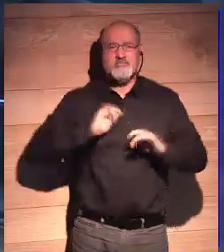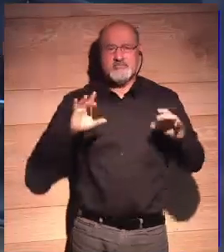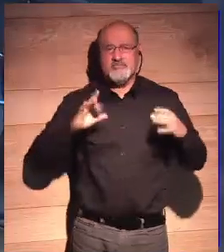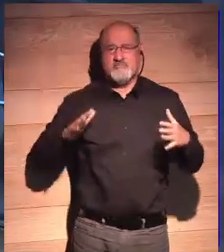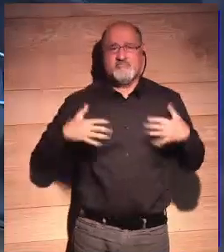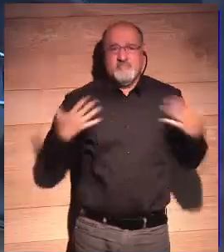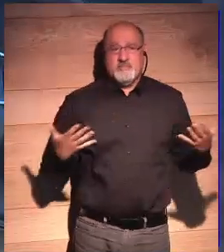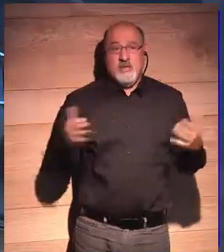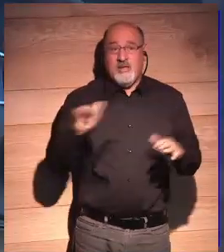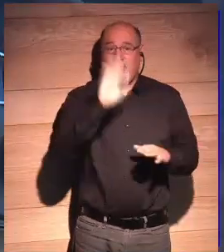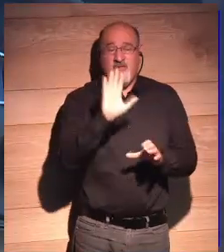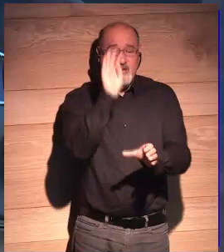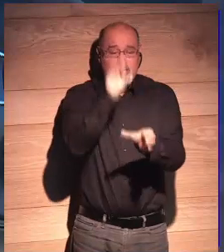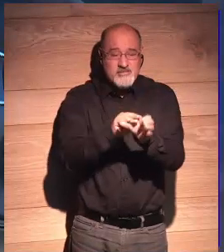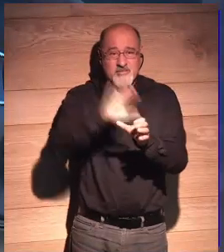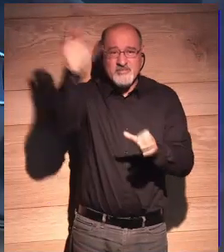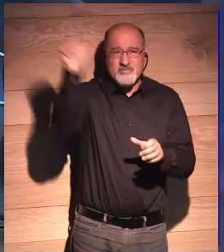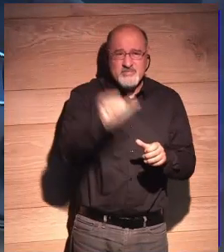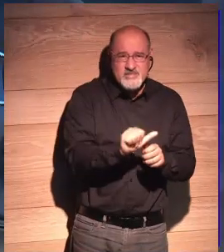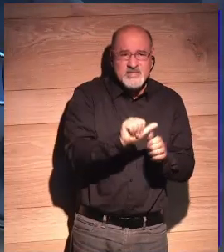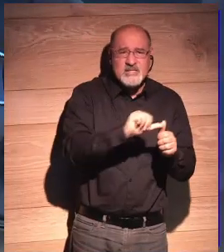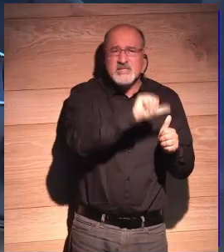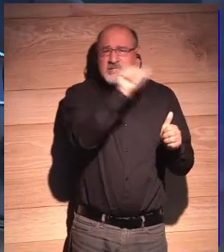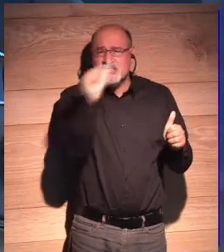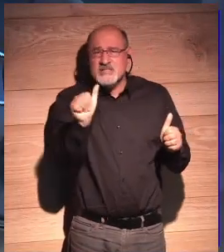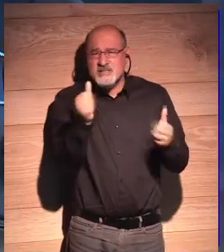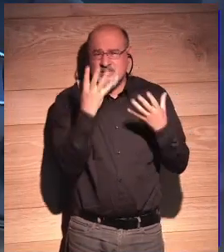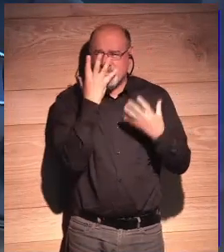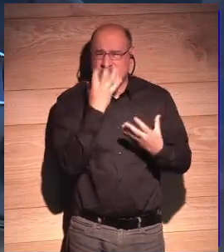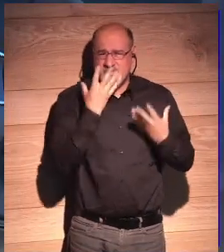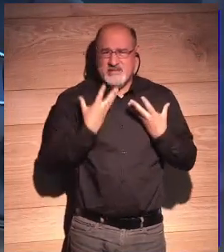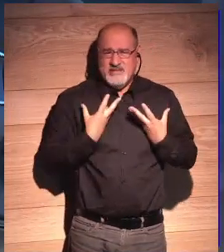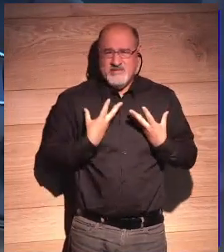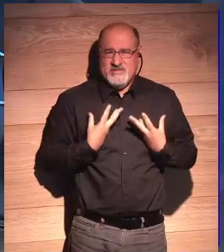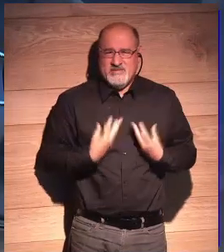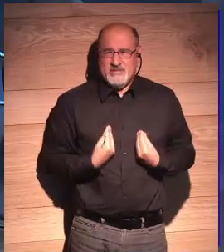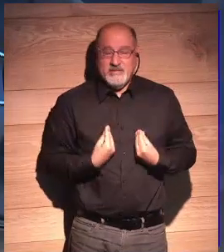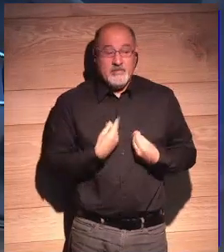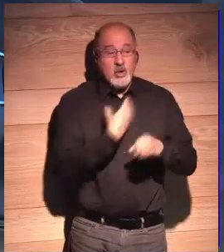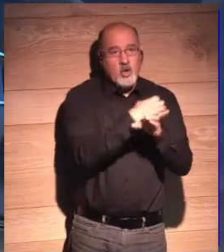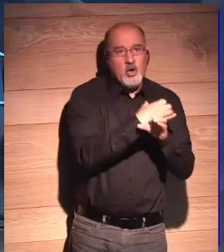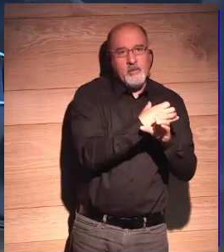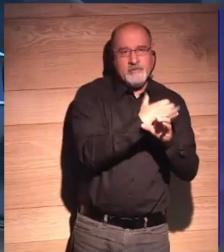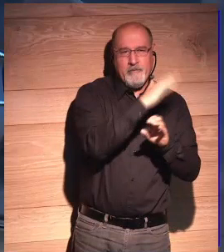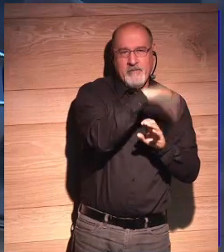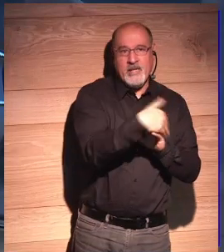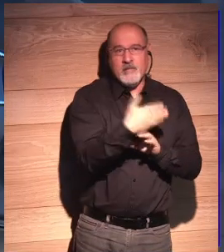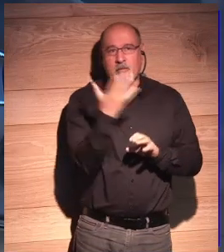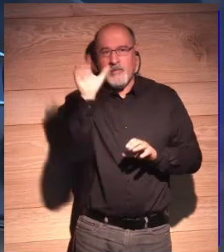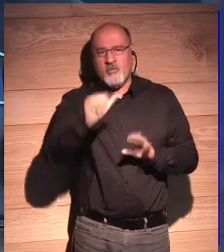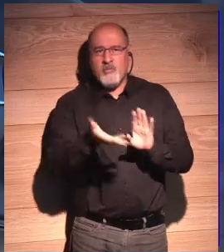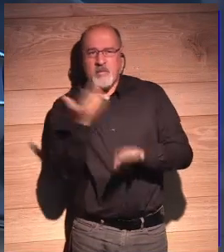was slightly more depressing than the ending of the Ghost War comic book. Yeah, and it was.